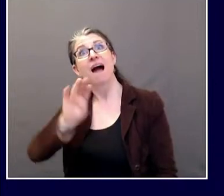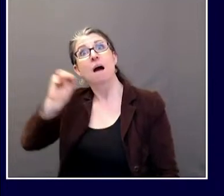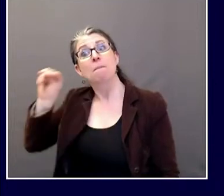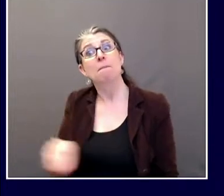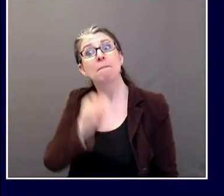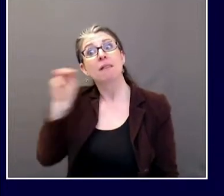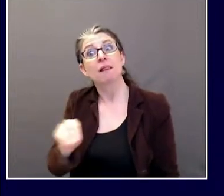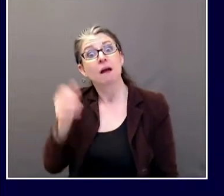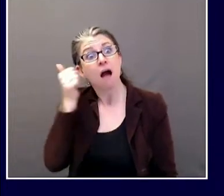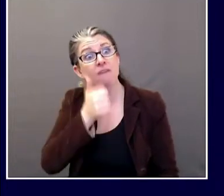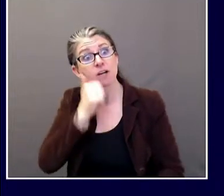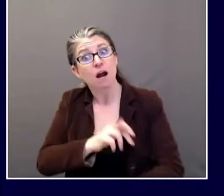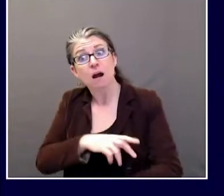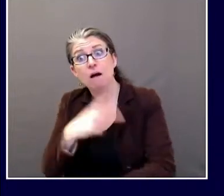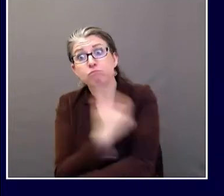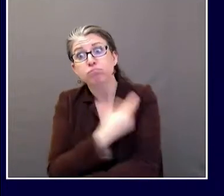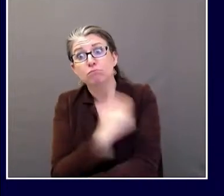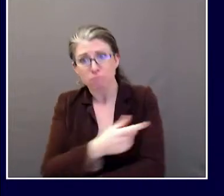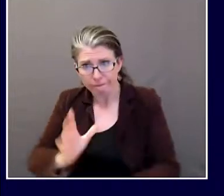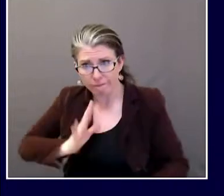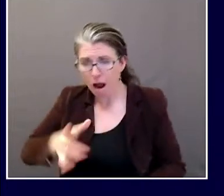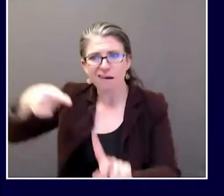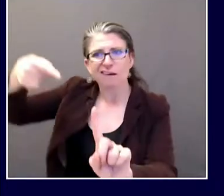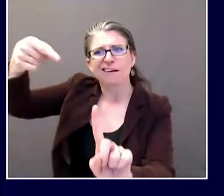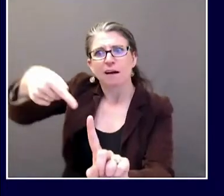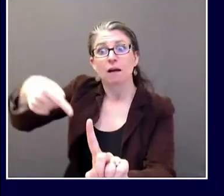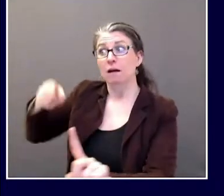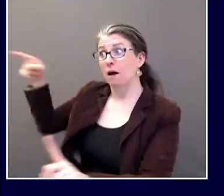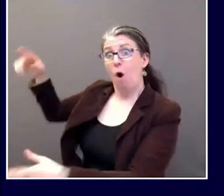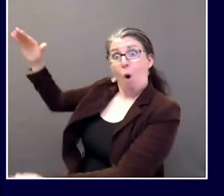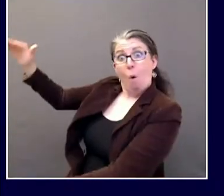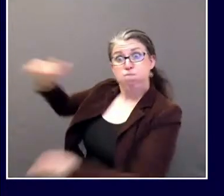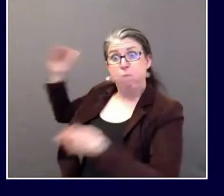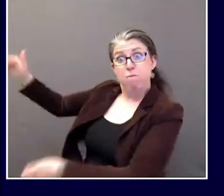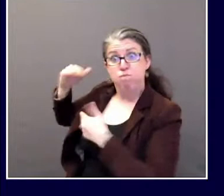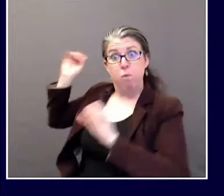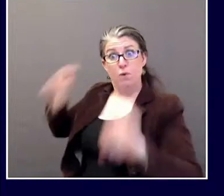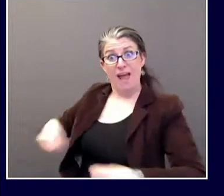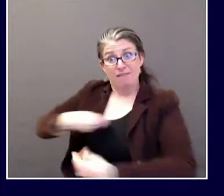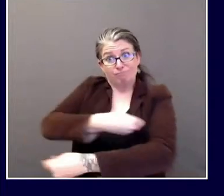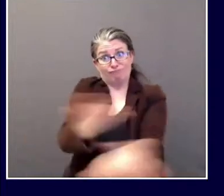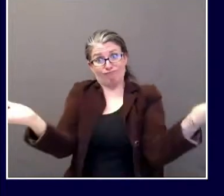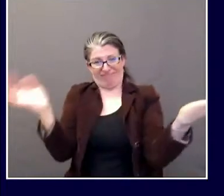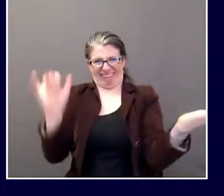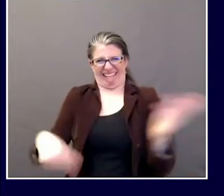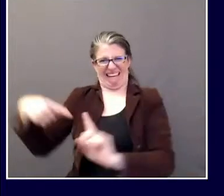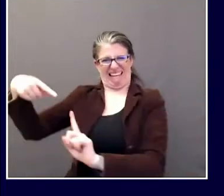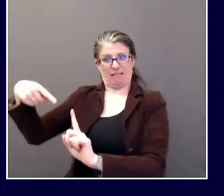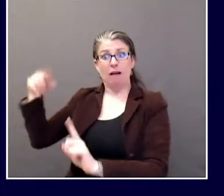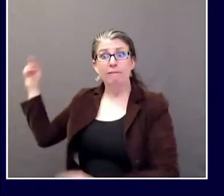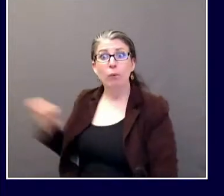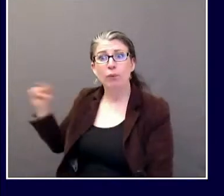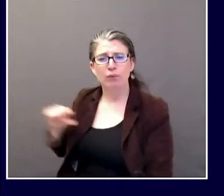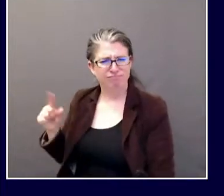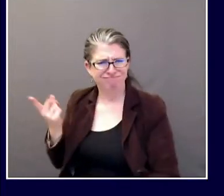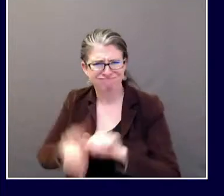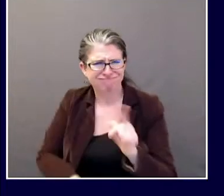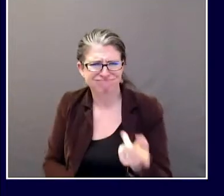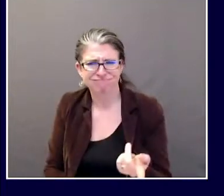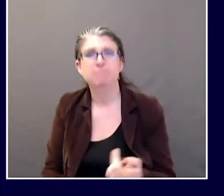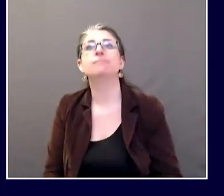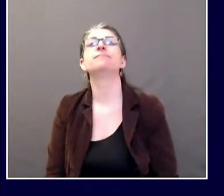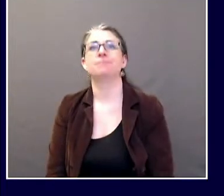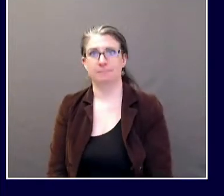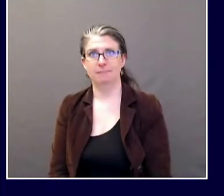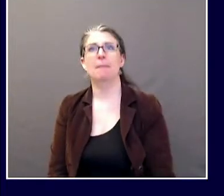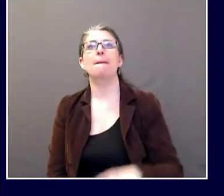Great, thank you. I'm going to turn things over to Mal Meyer at WGME next. Yes, good afternoon,